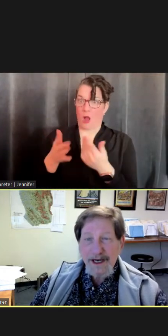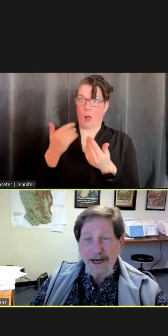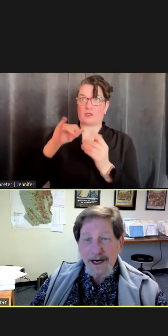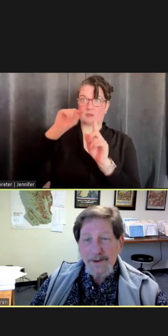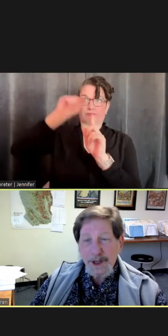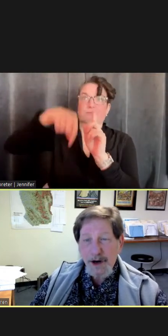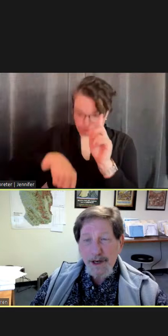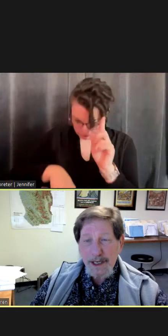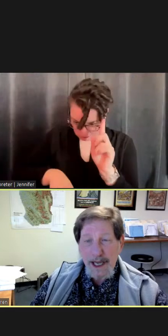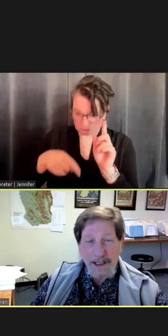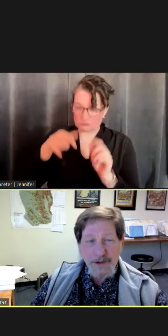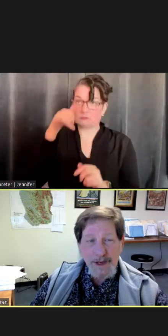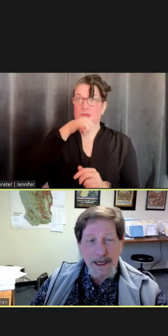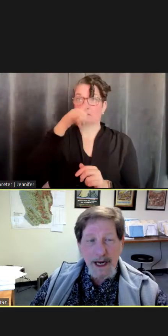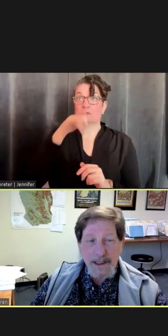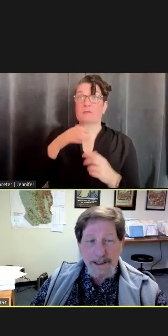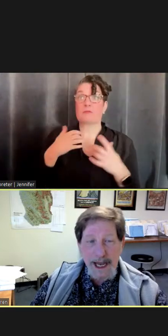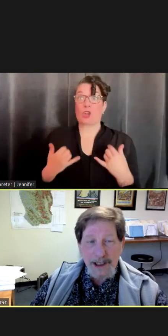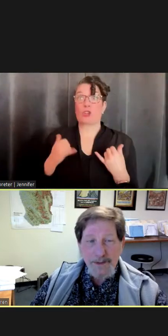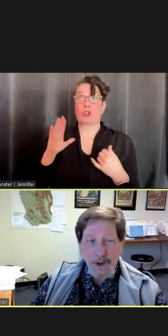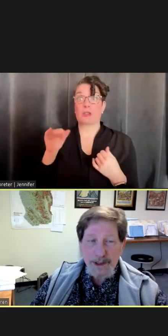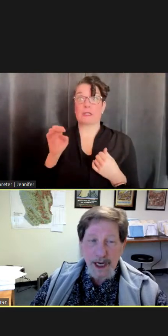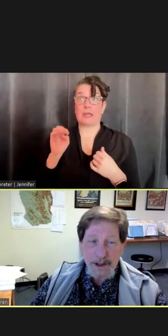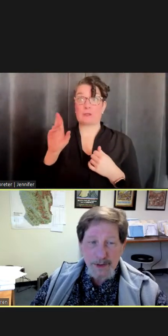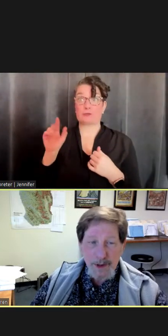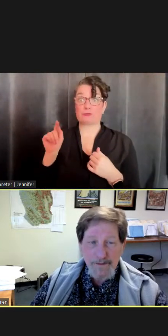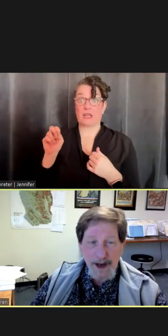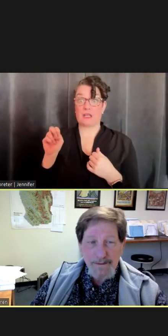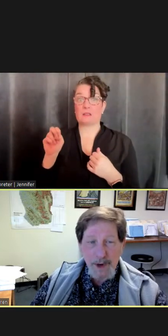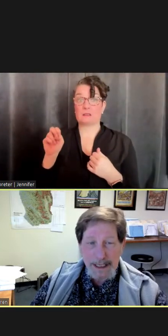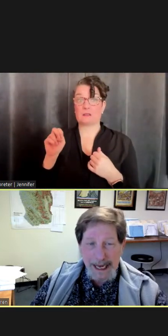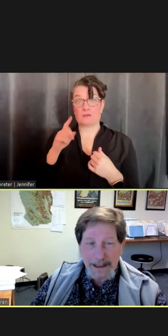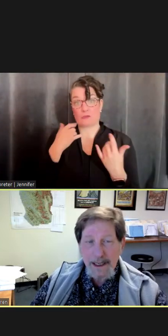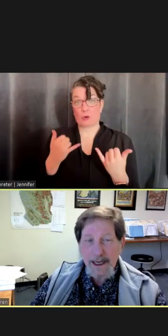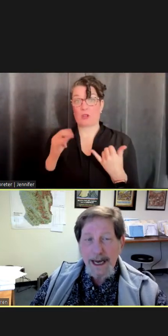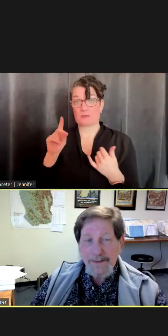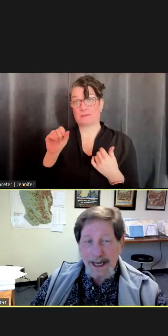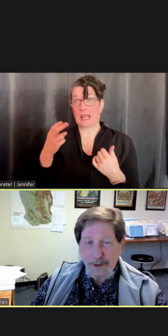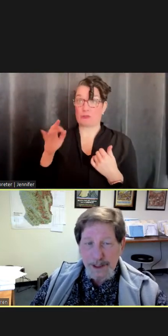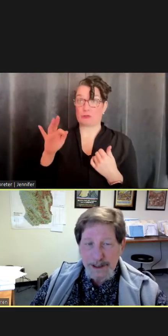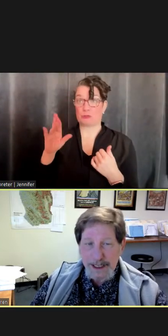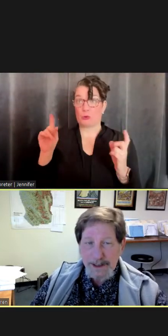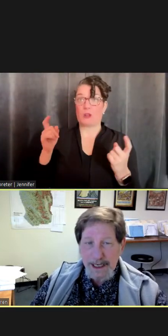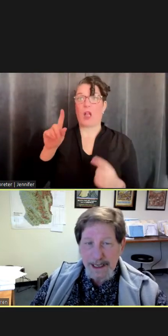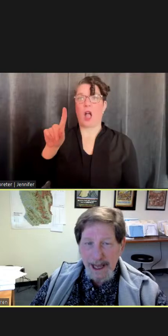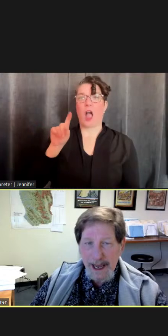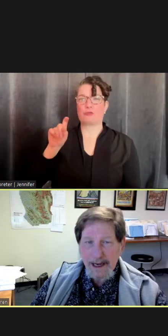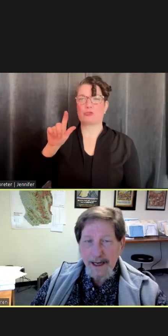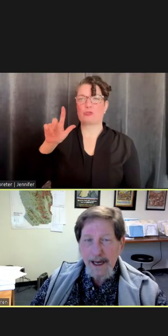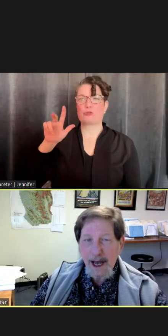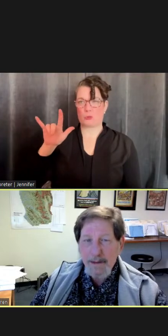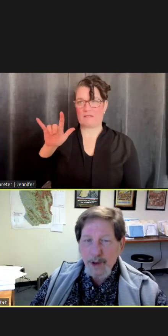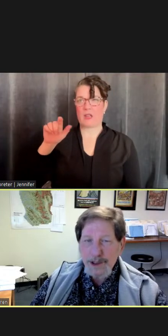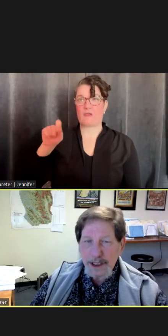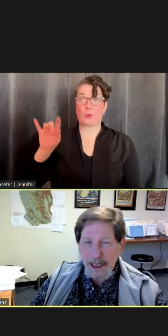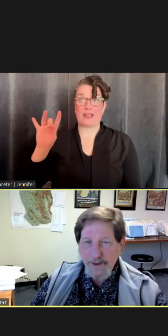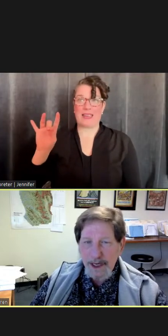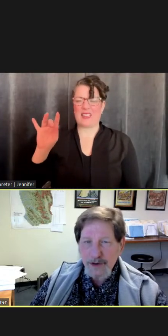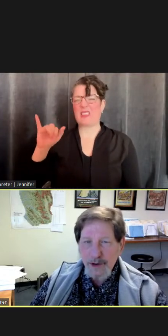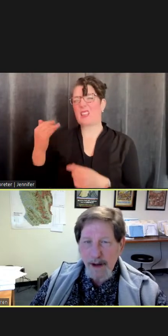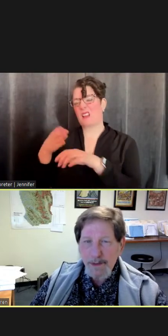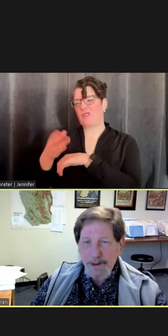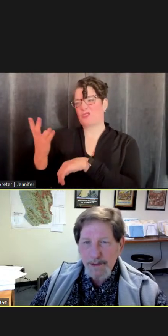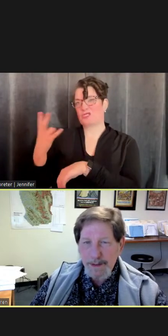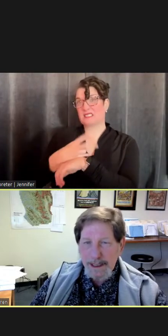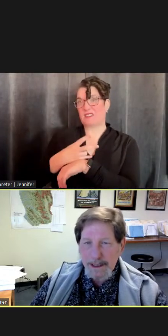falls. The current case rate on our dashboard is 125.8, and that's with a 7-day lag. A more